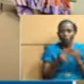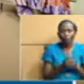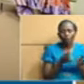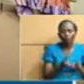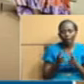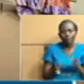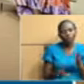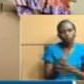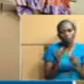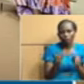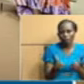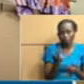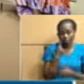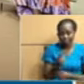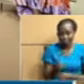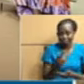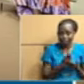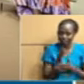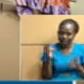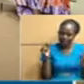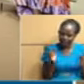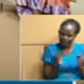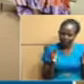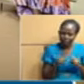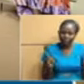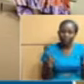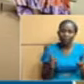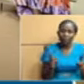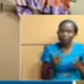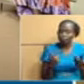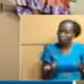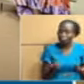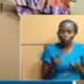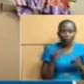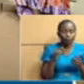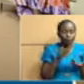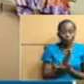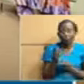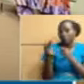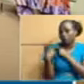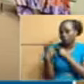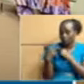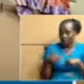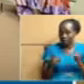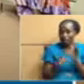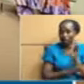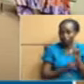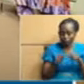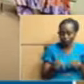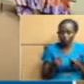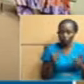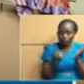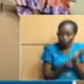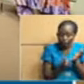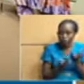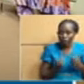this seems like a hard task, but it is an obligation by the state. As Ugandans, we have a social contract with